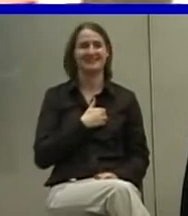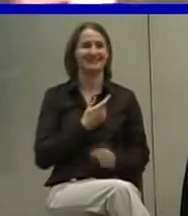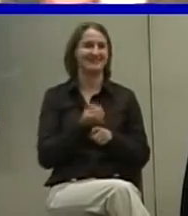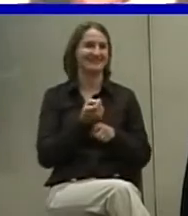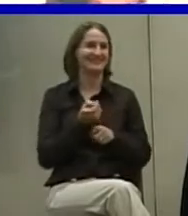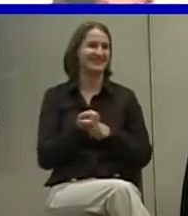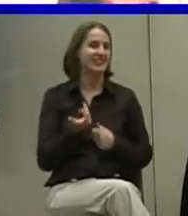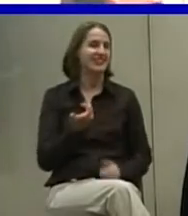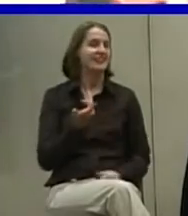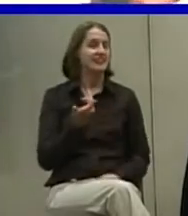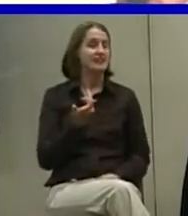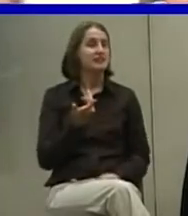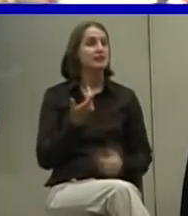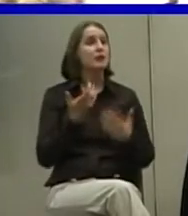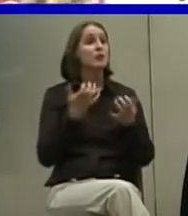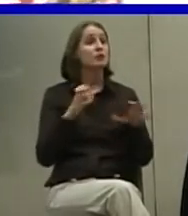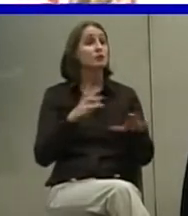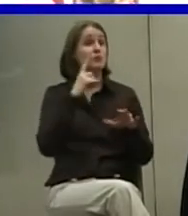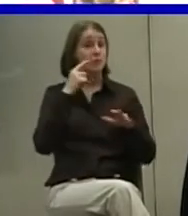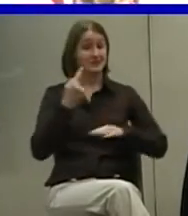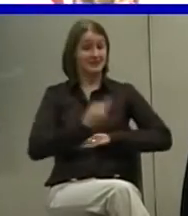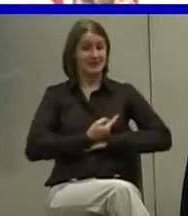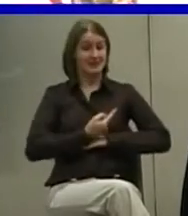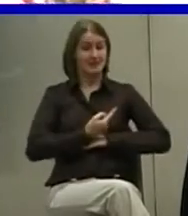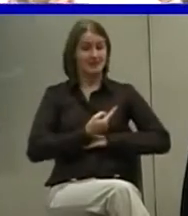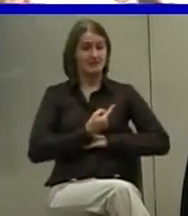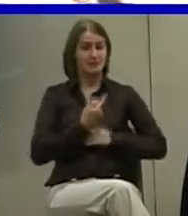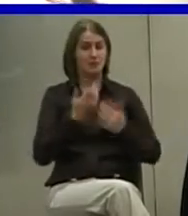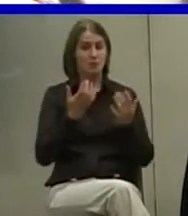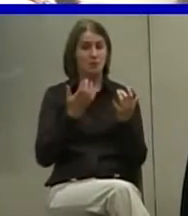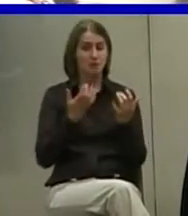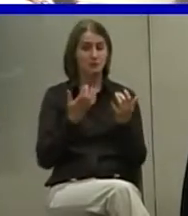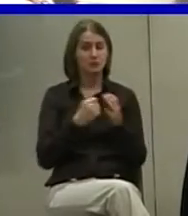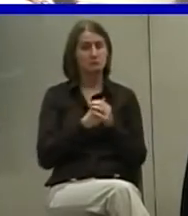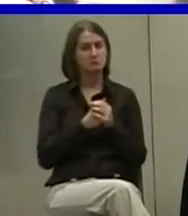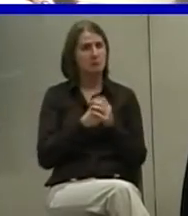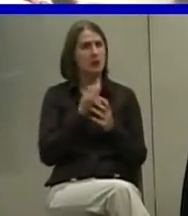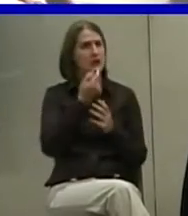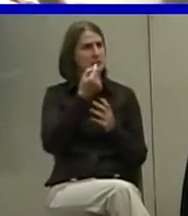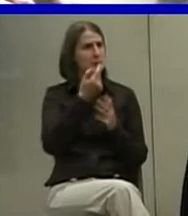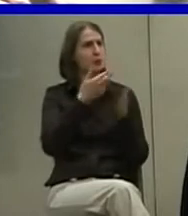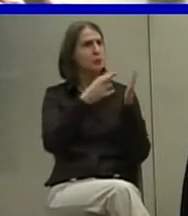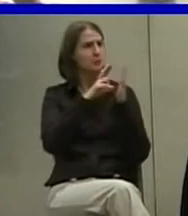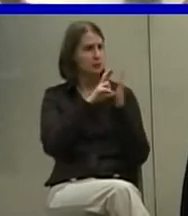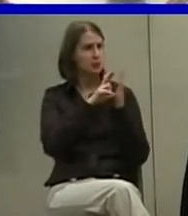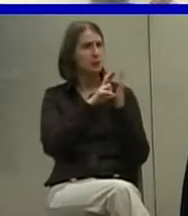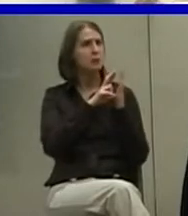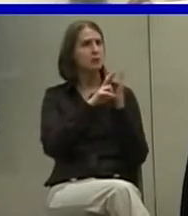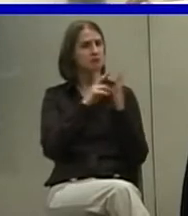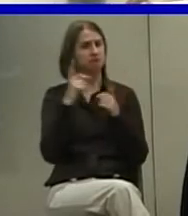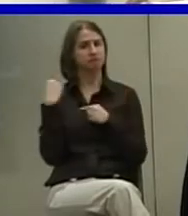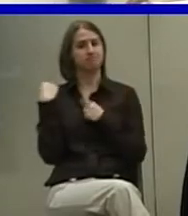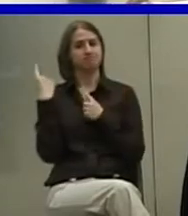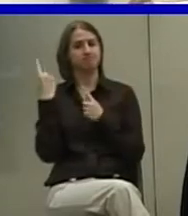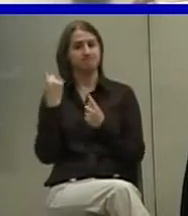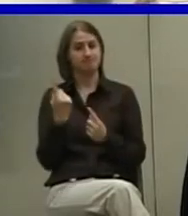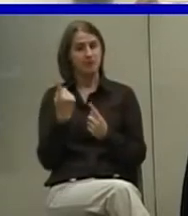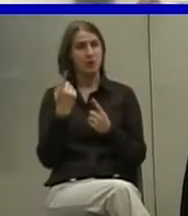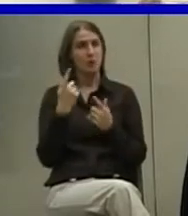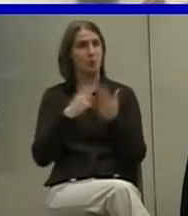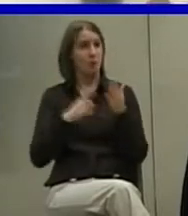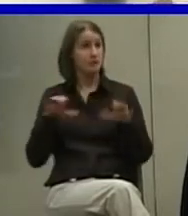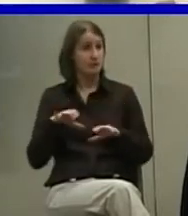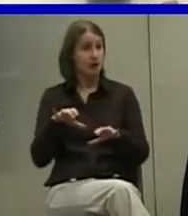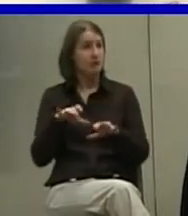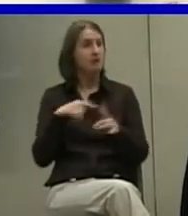What I want to try to do in our day today is to kind of give you an overview of where we've been somewhat, and then